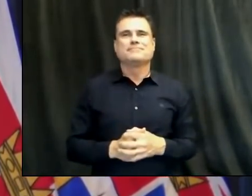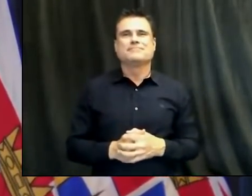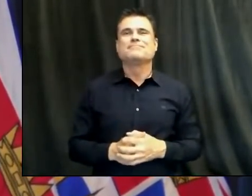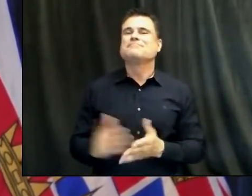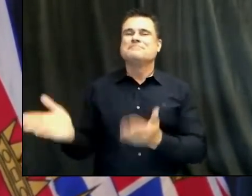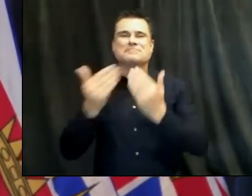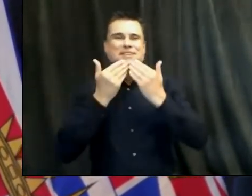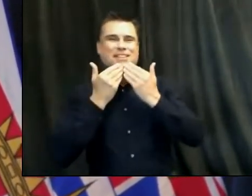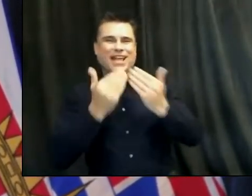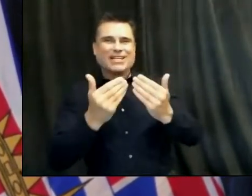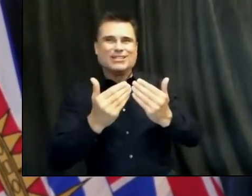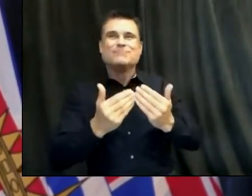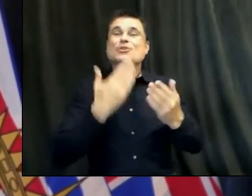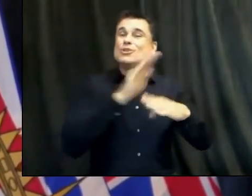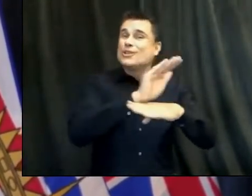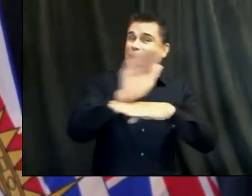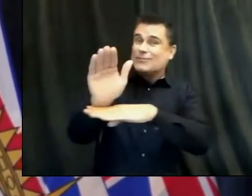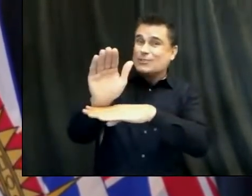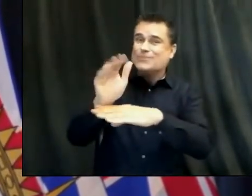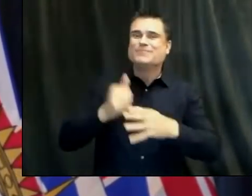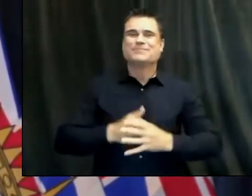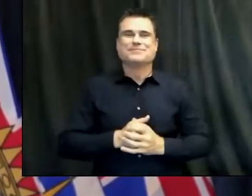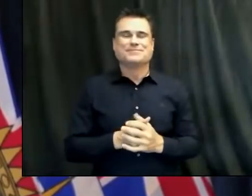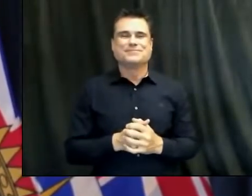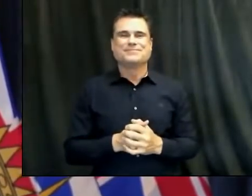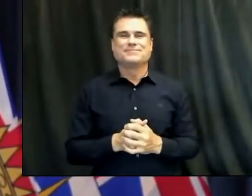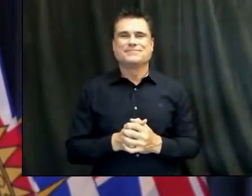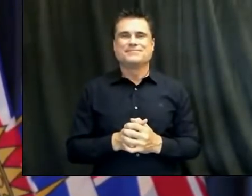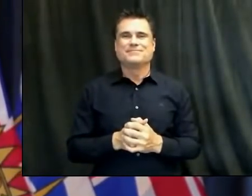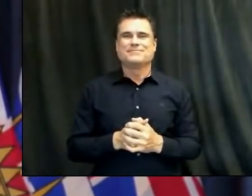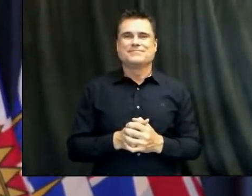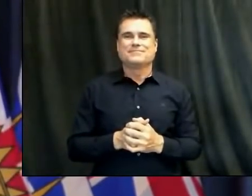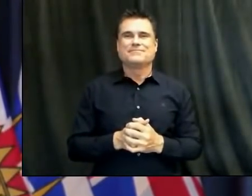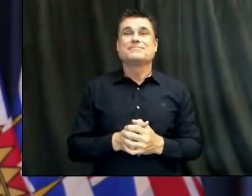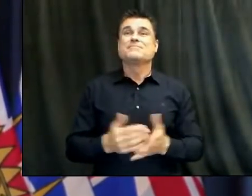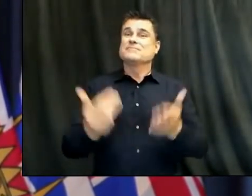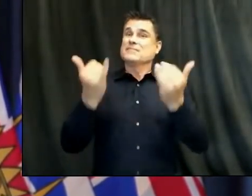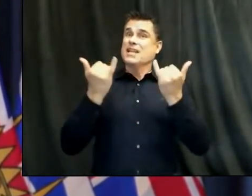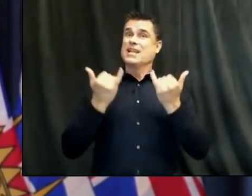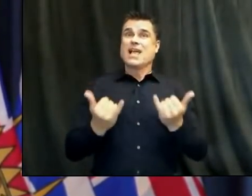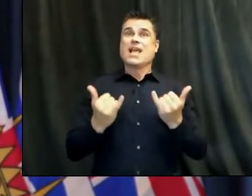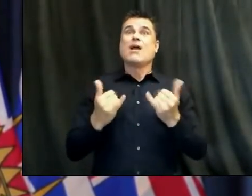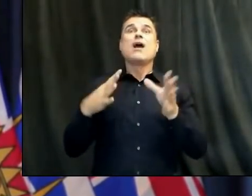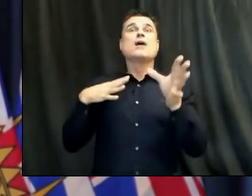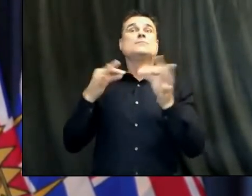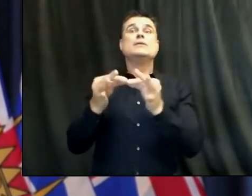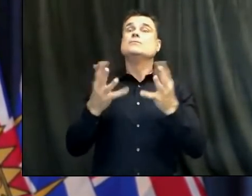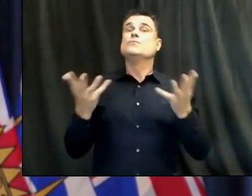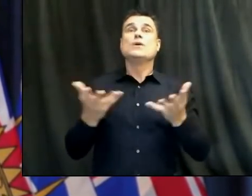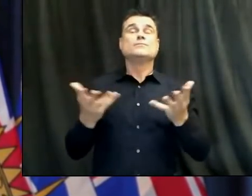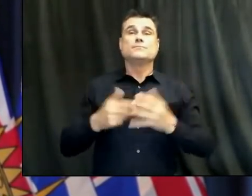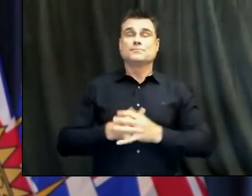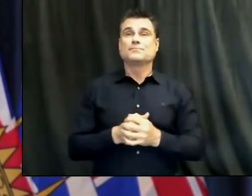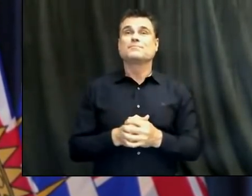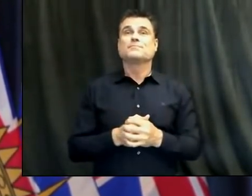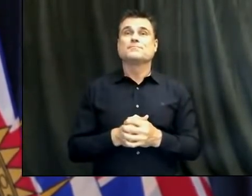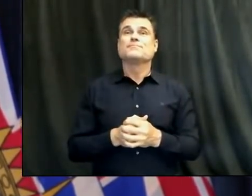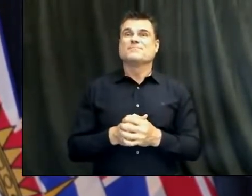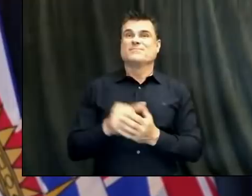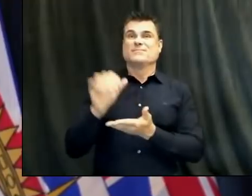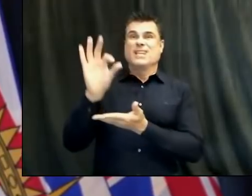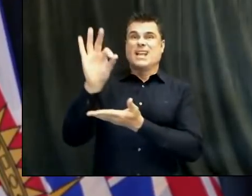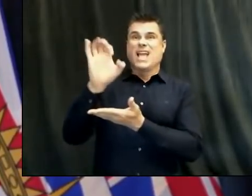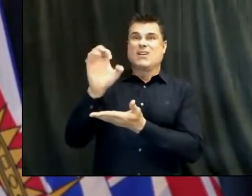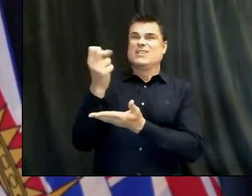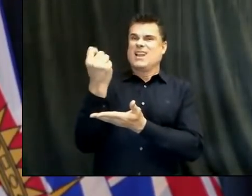Thank you very much, and good afternoon. For today, for our update, we are reporting